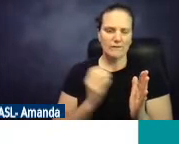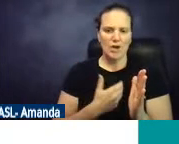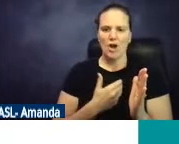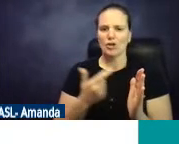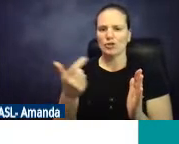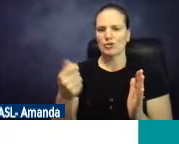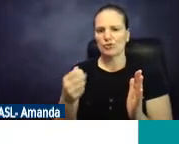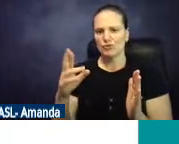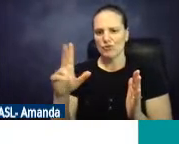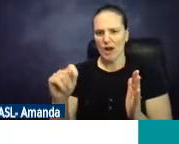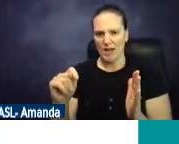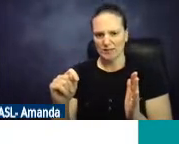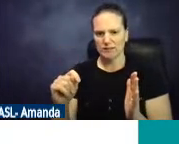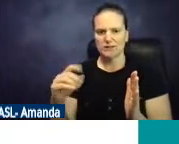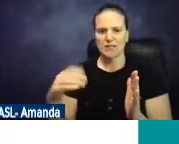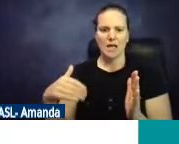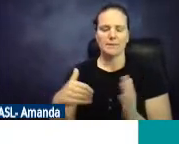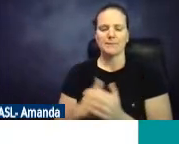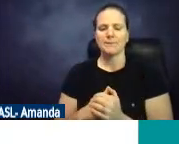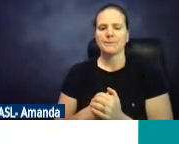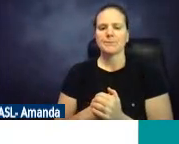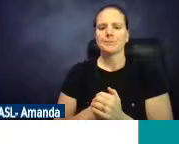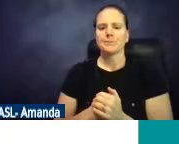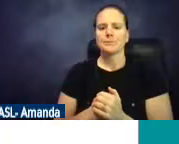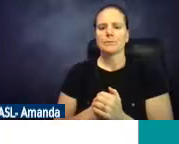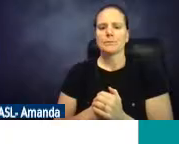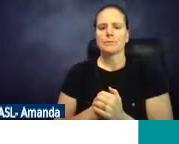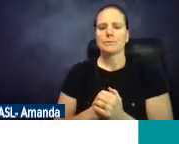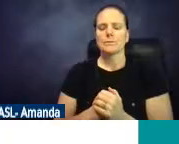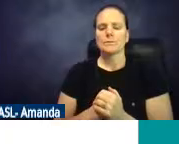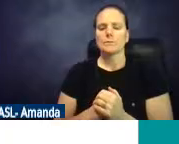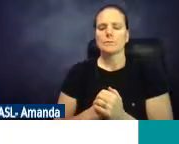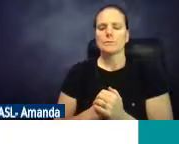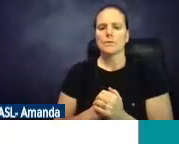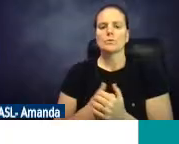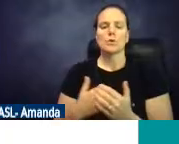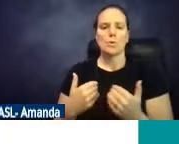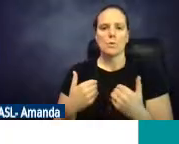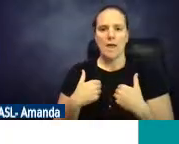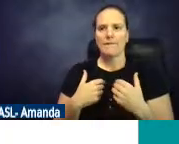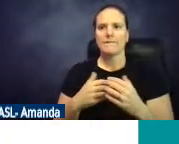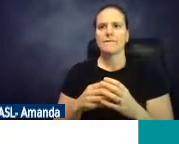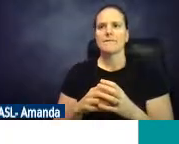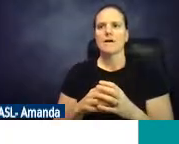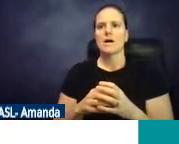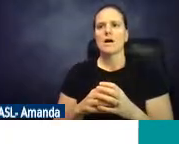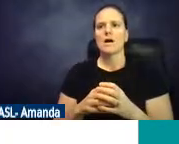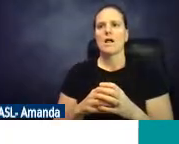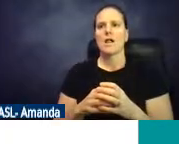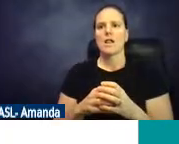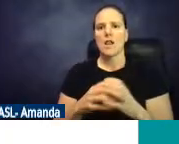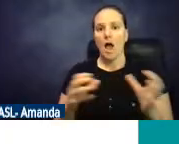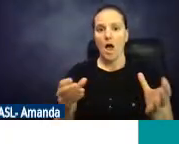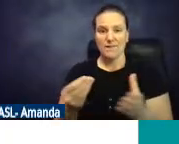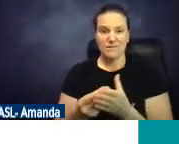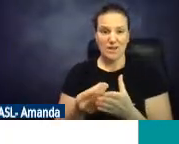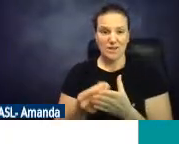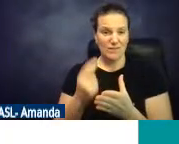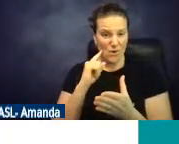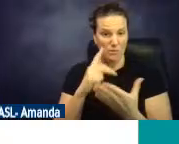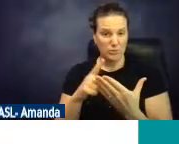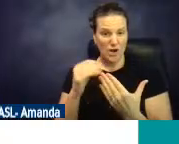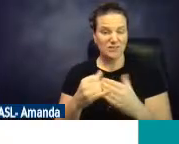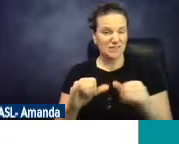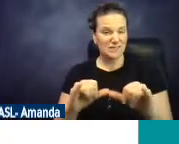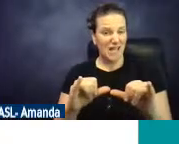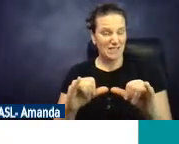work is underway. So we've got quite a bit of funding for a project size complexity